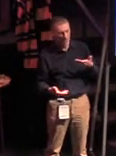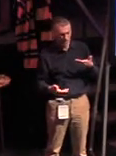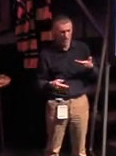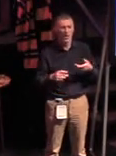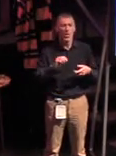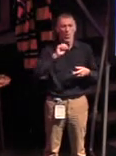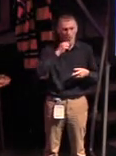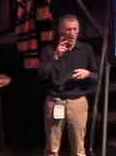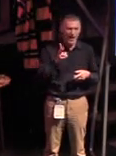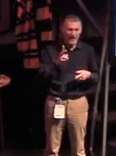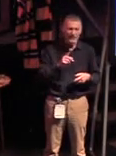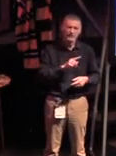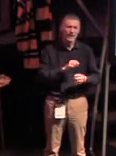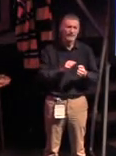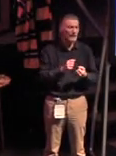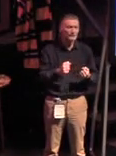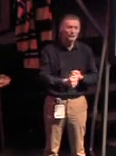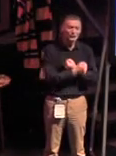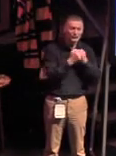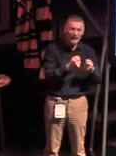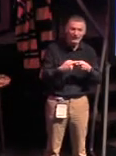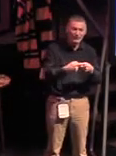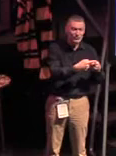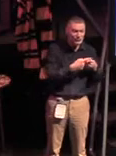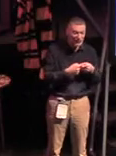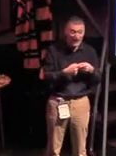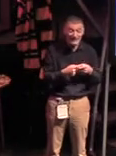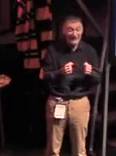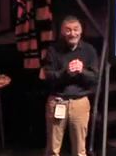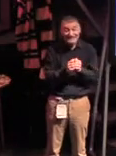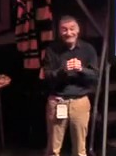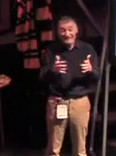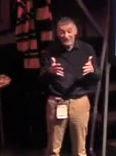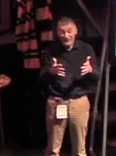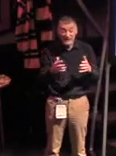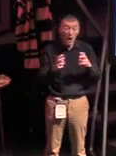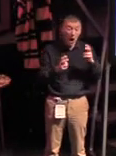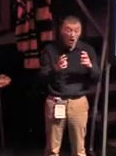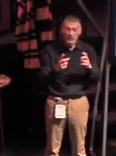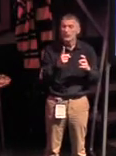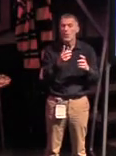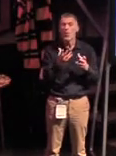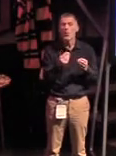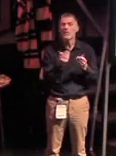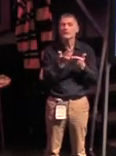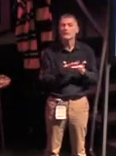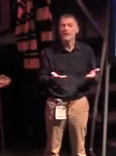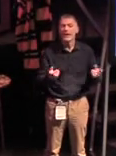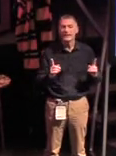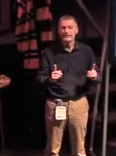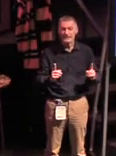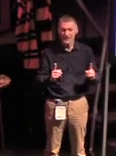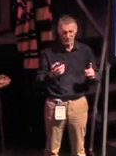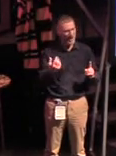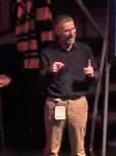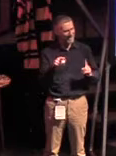share an exchange. Let's disagree, even argue with respect. Let's use our strong